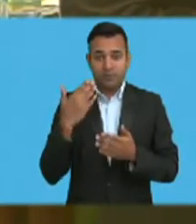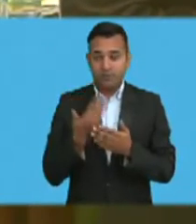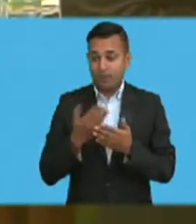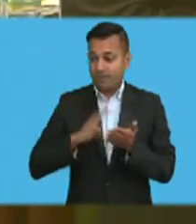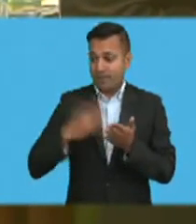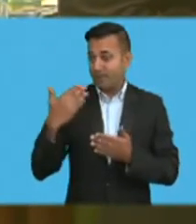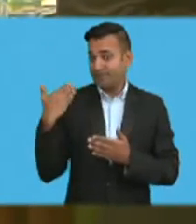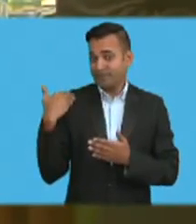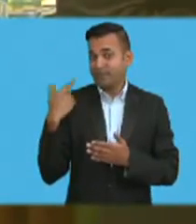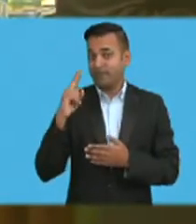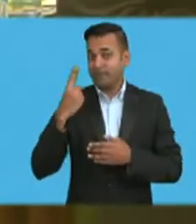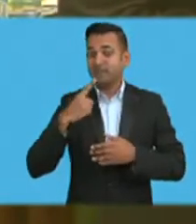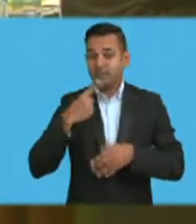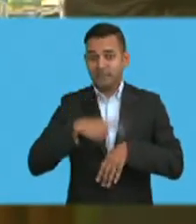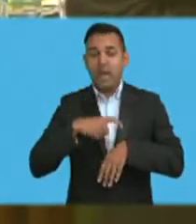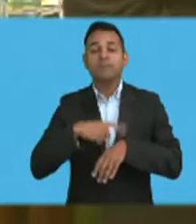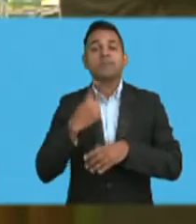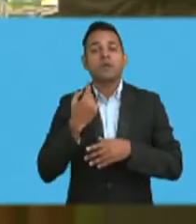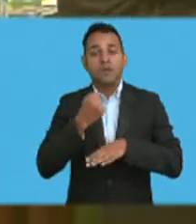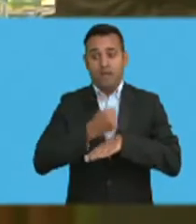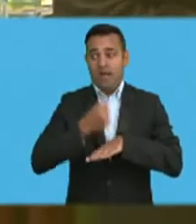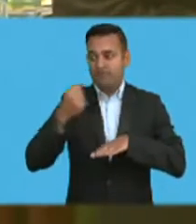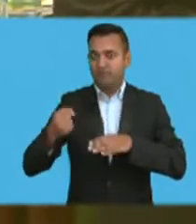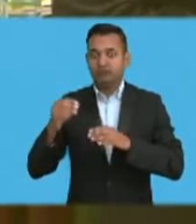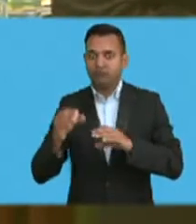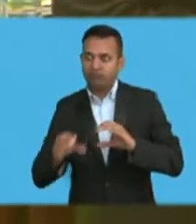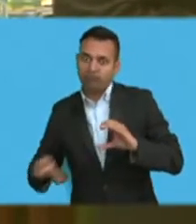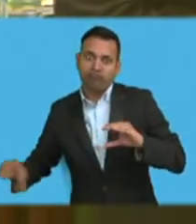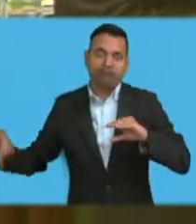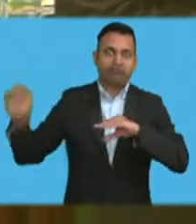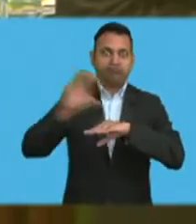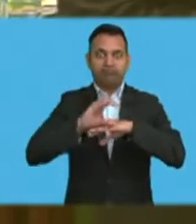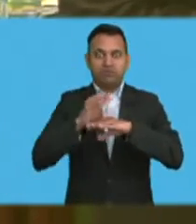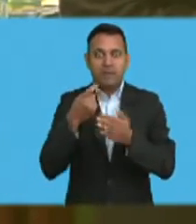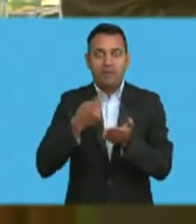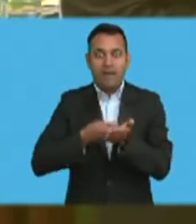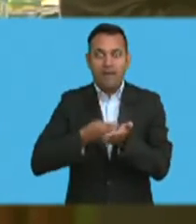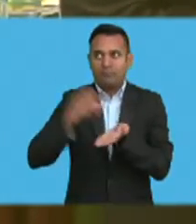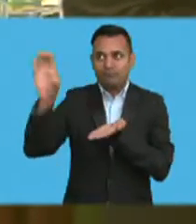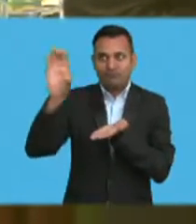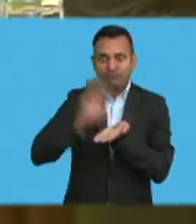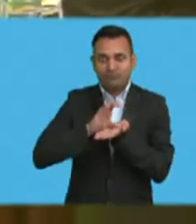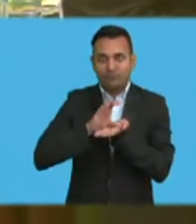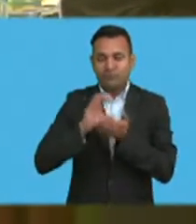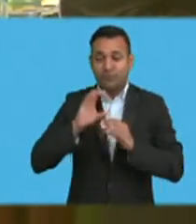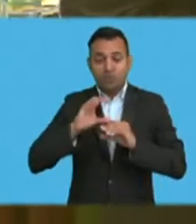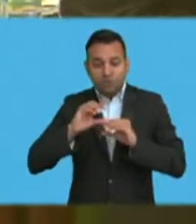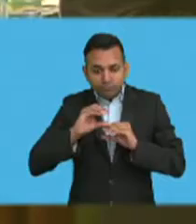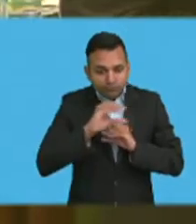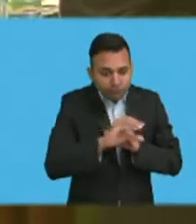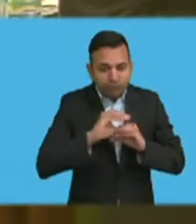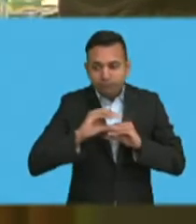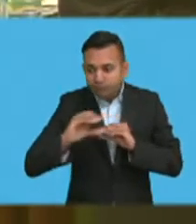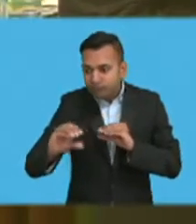is providing additional grant on top of the normal grant to some of the municipal council to deal with drainage